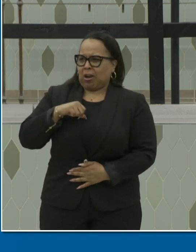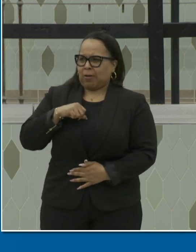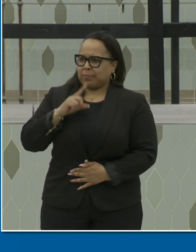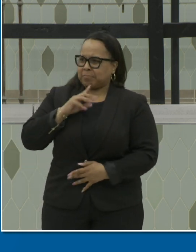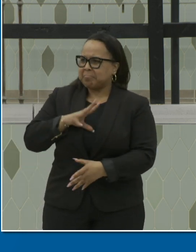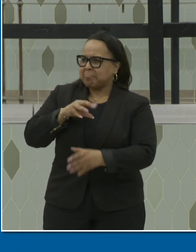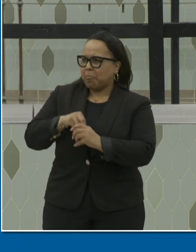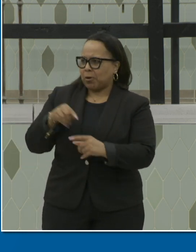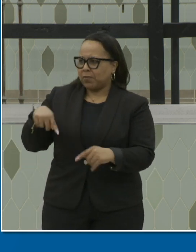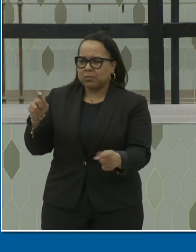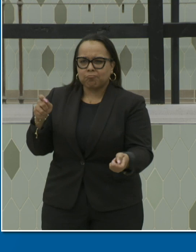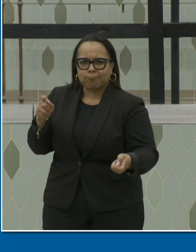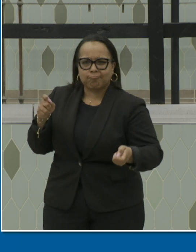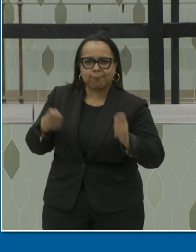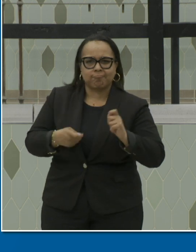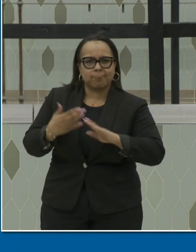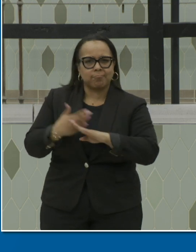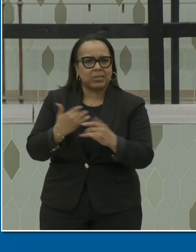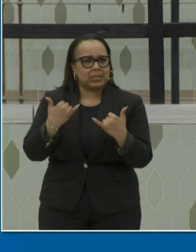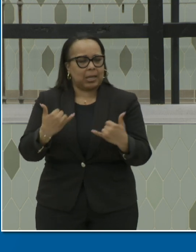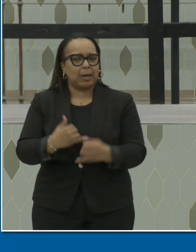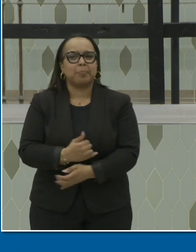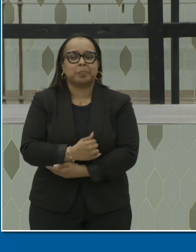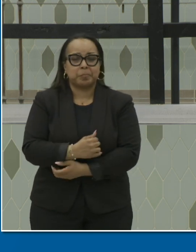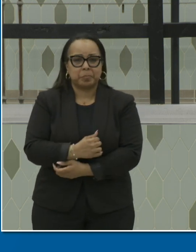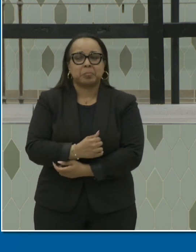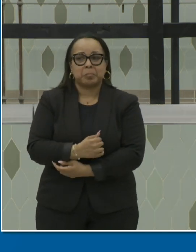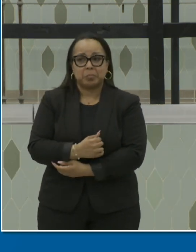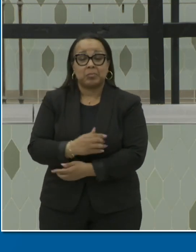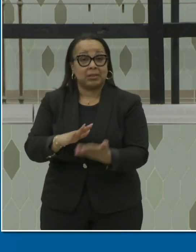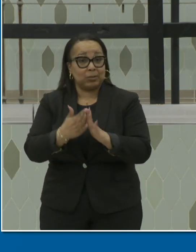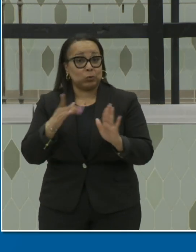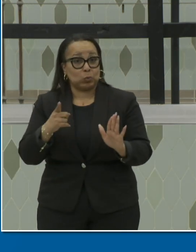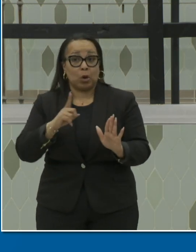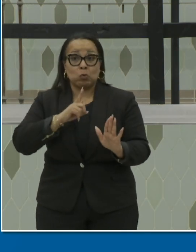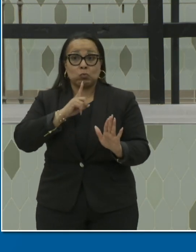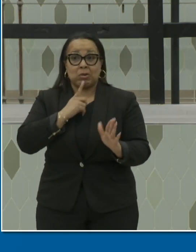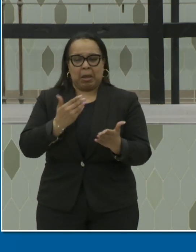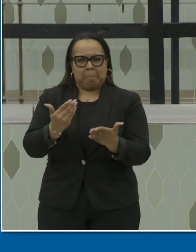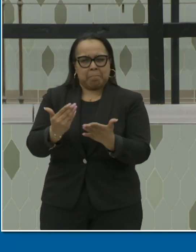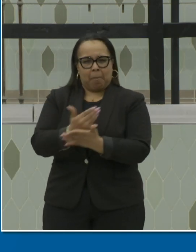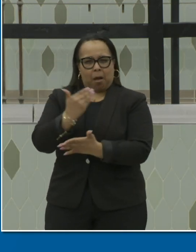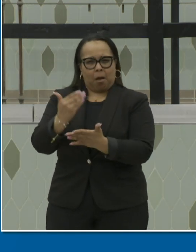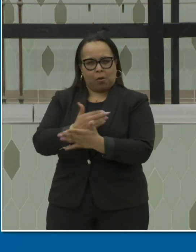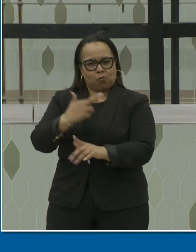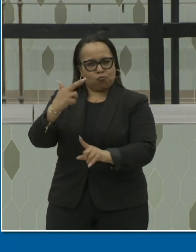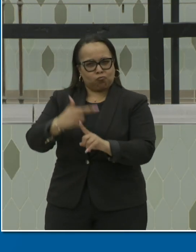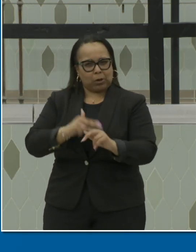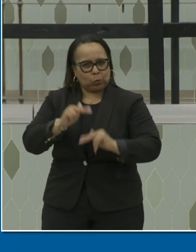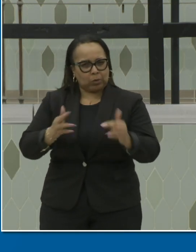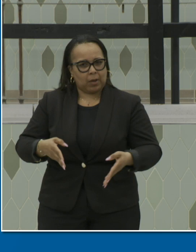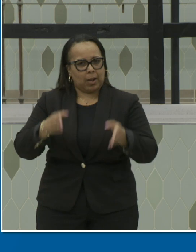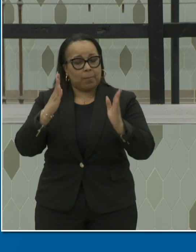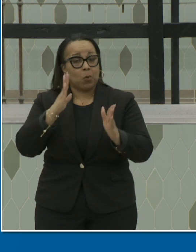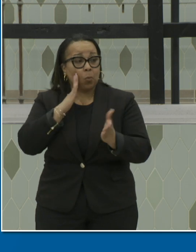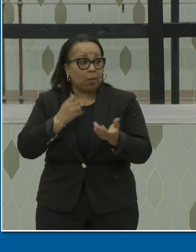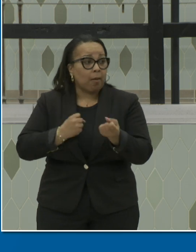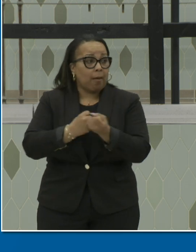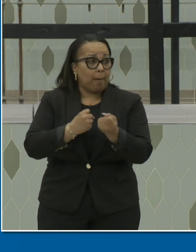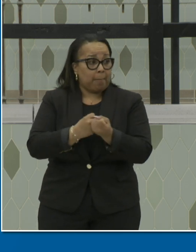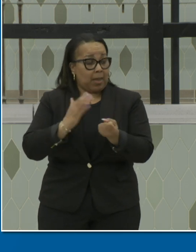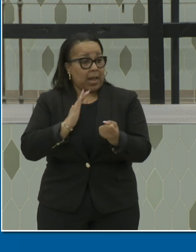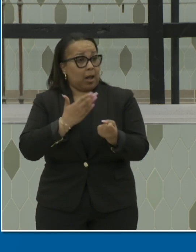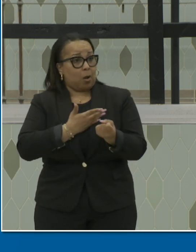part of its transformation here today into, as you heard, a modern rental development that will help